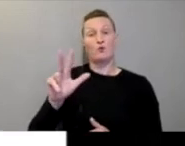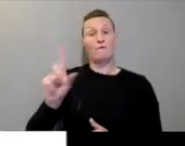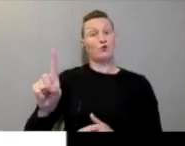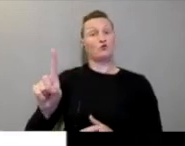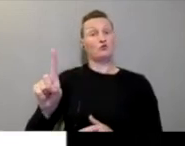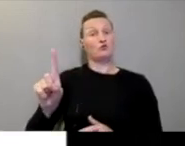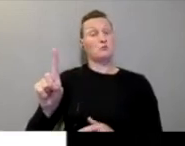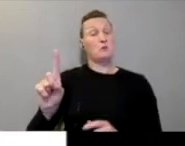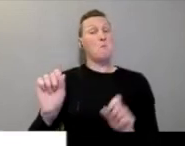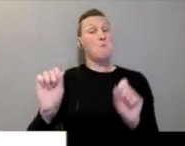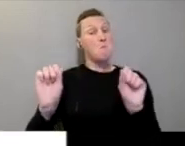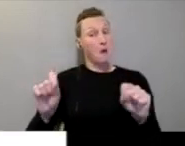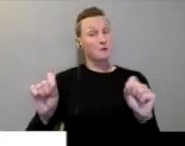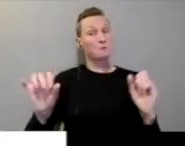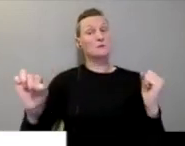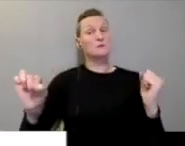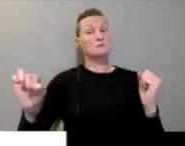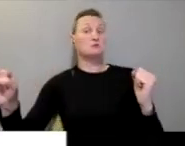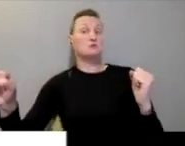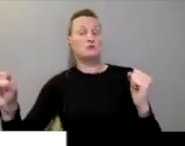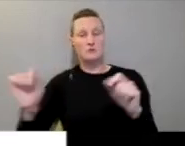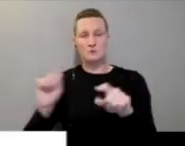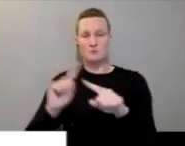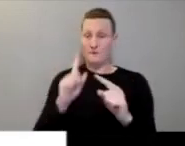should plan for at this point.